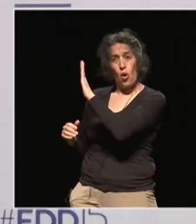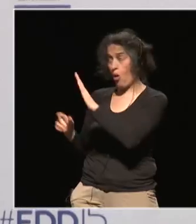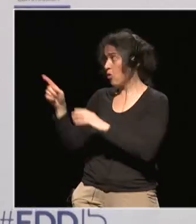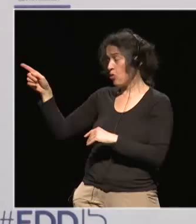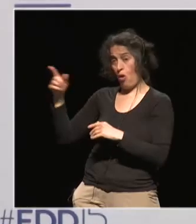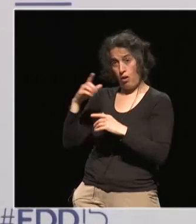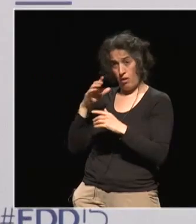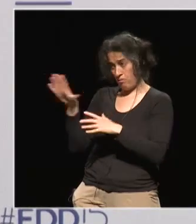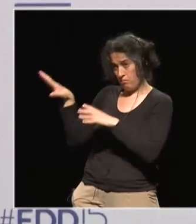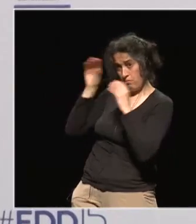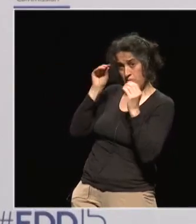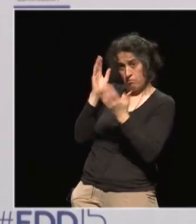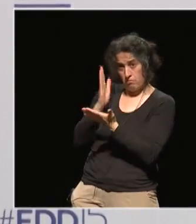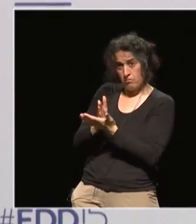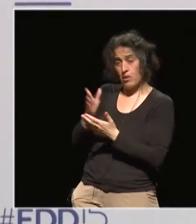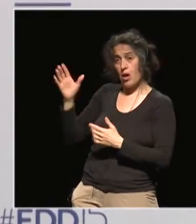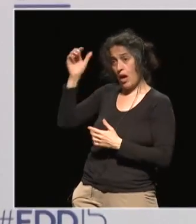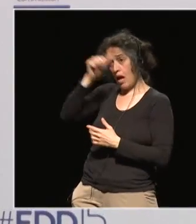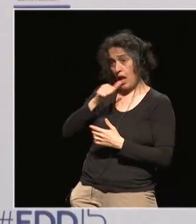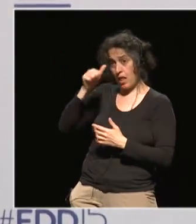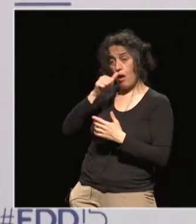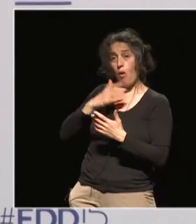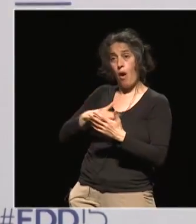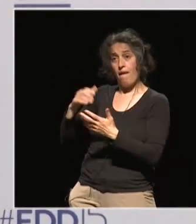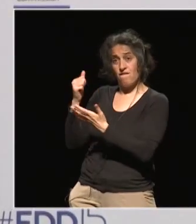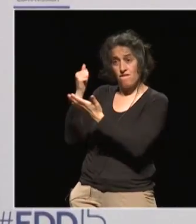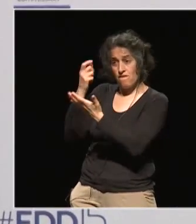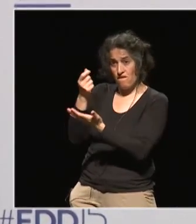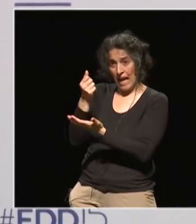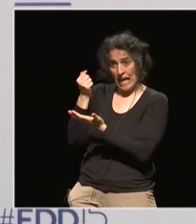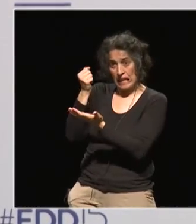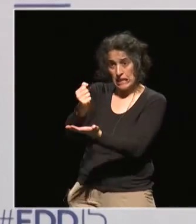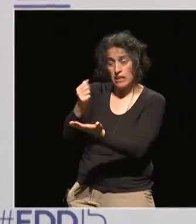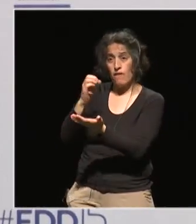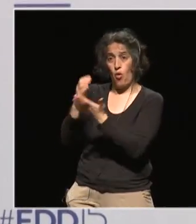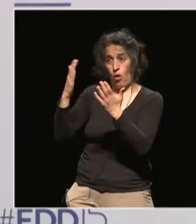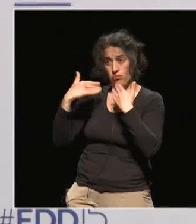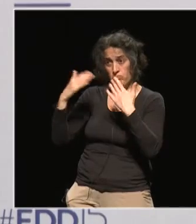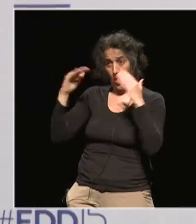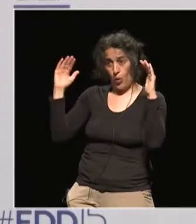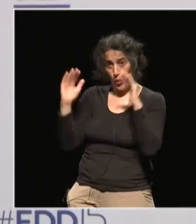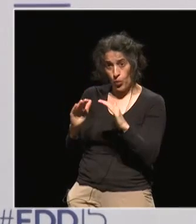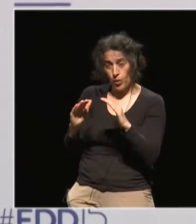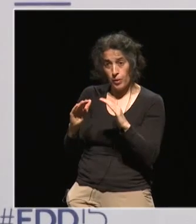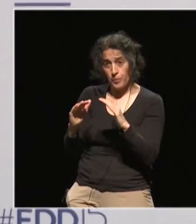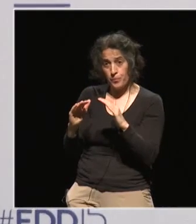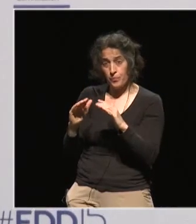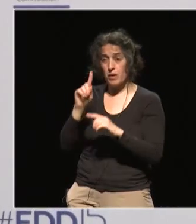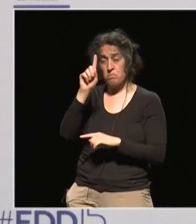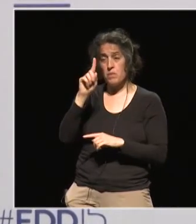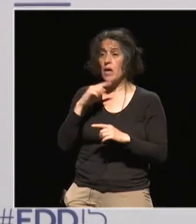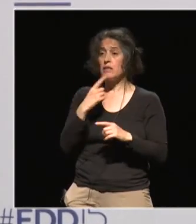Basically, this is part of the convention. I am not saying a new thing. In Article